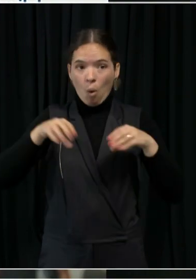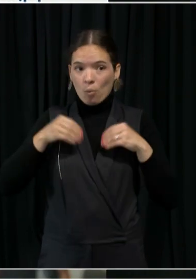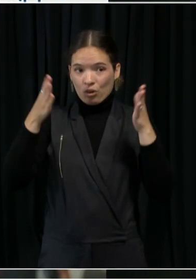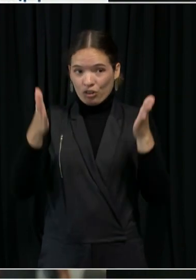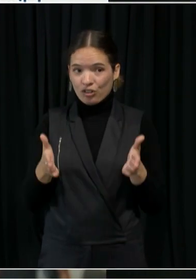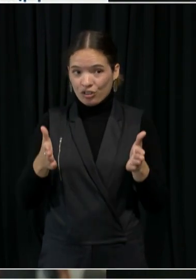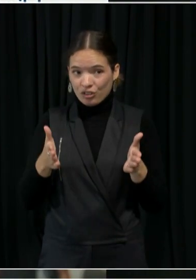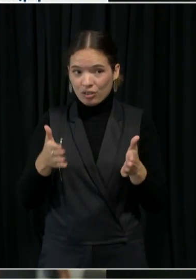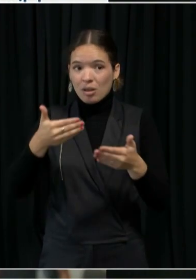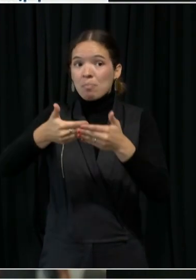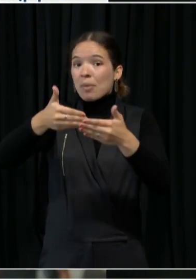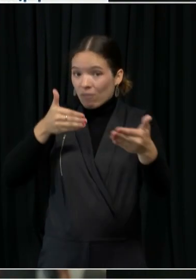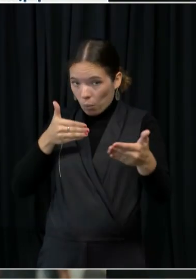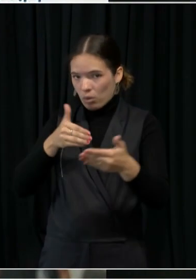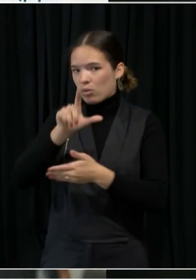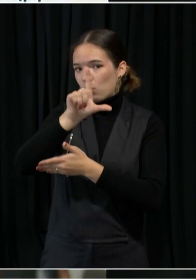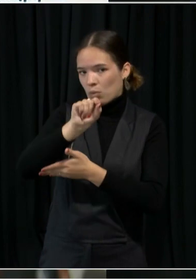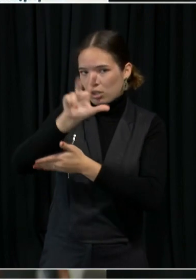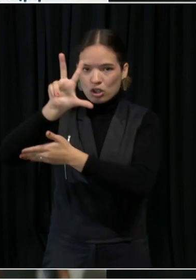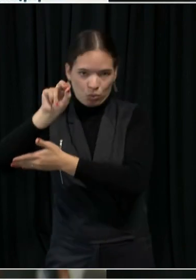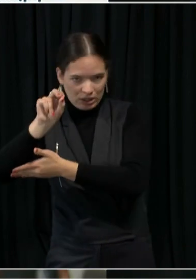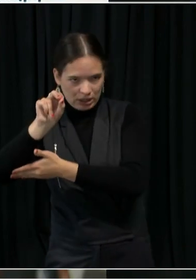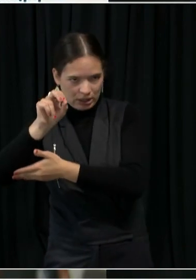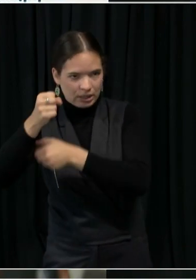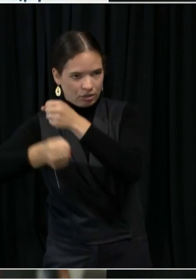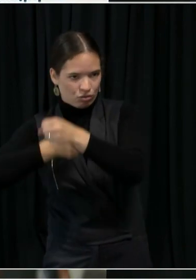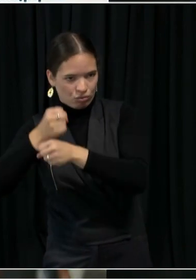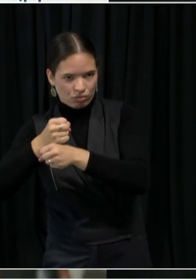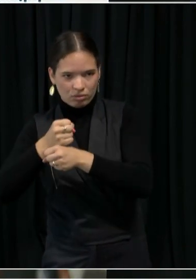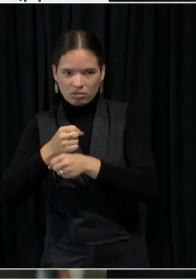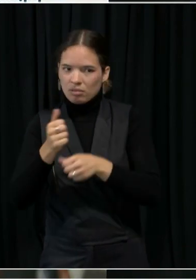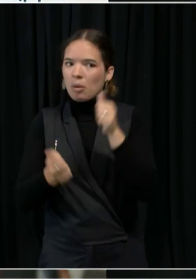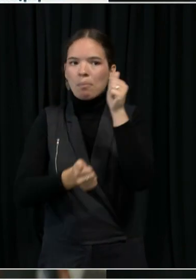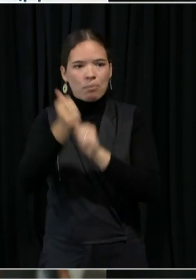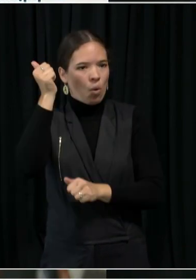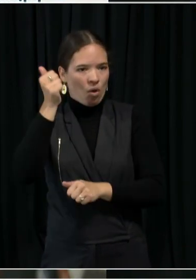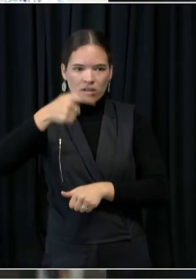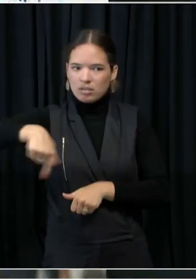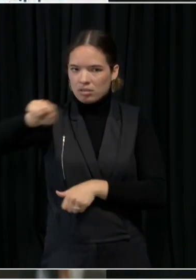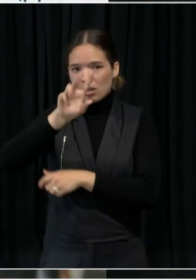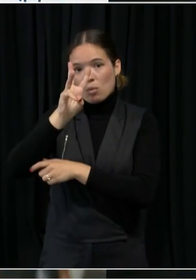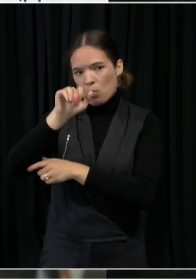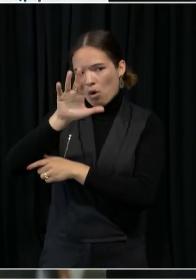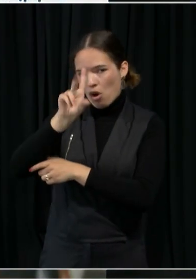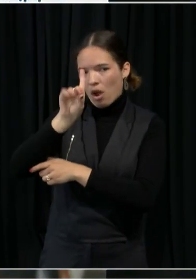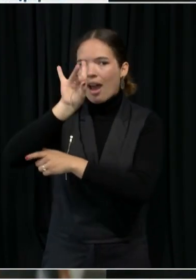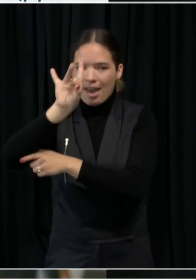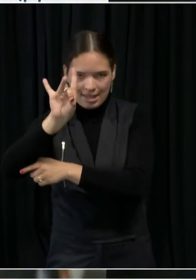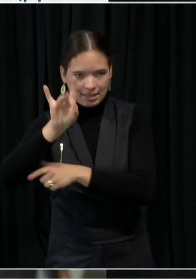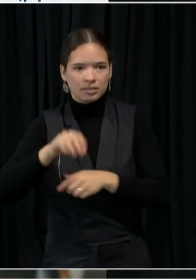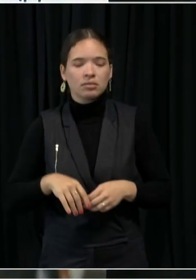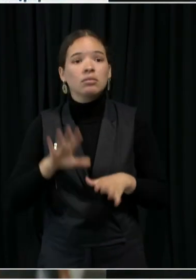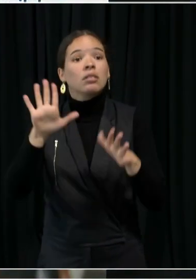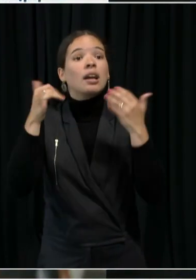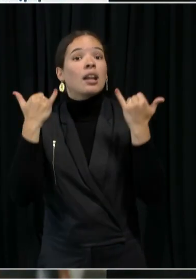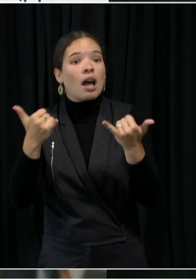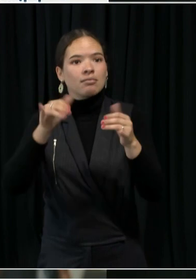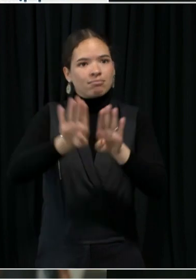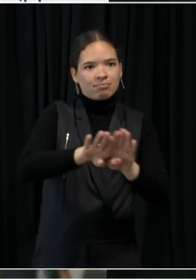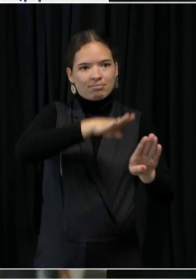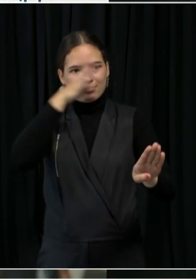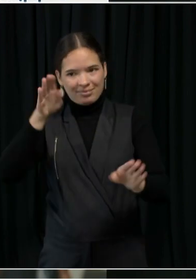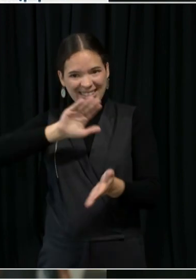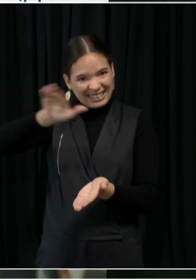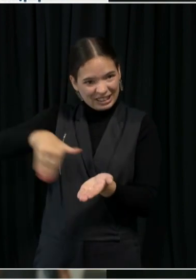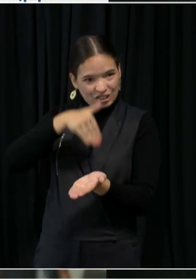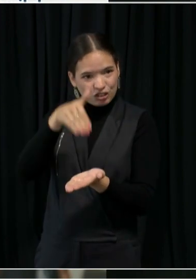and a lot of them going to be right here in Ward 8. And today we open this urgent care center. So